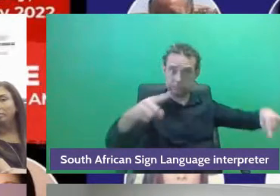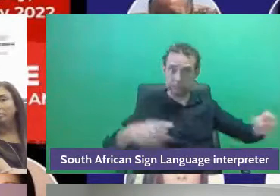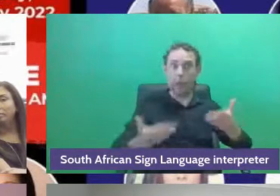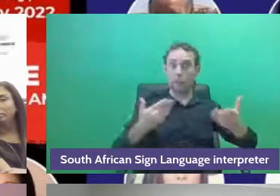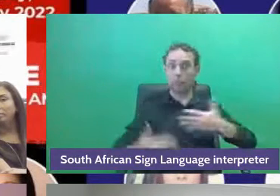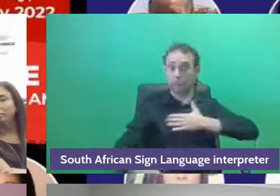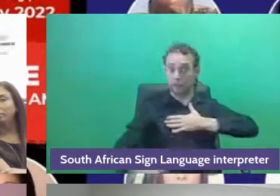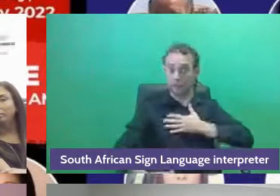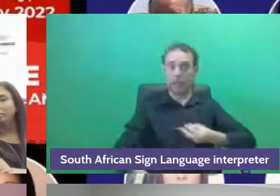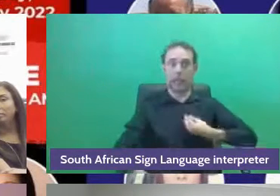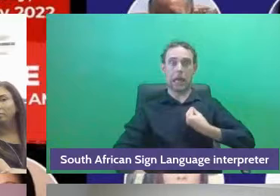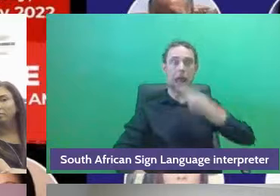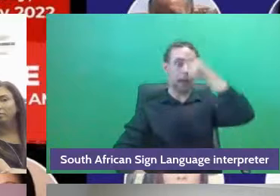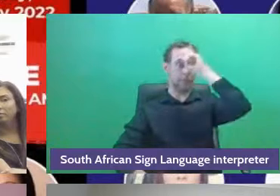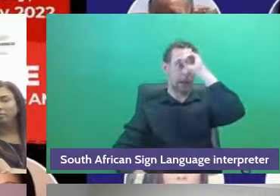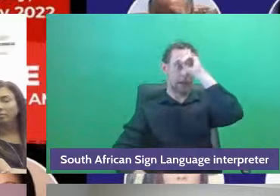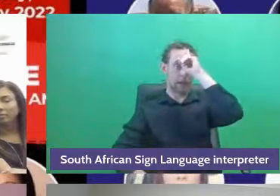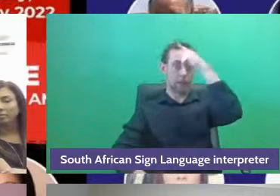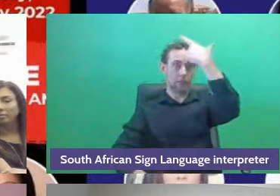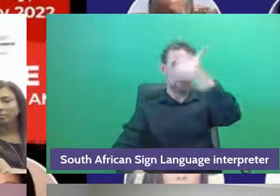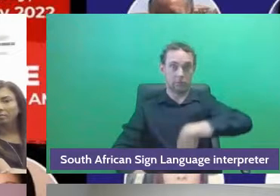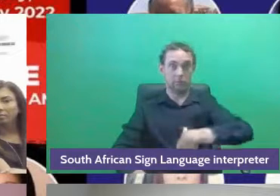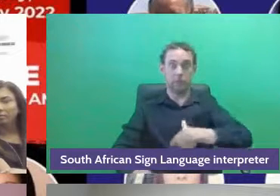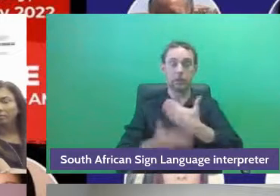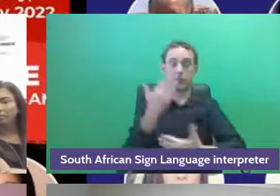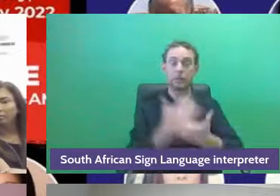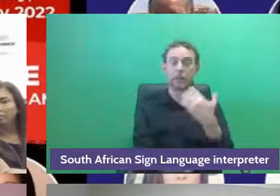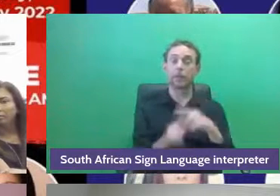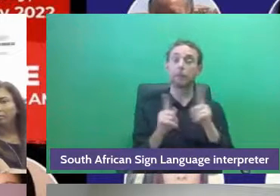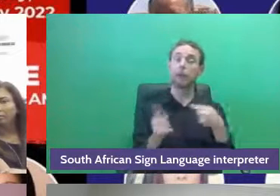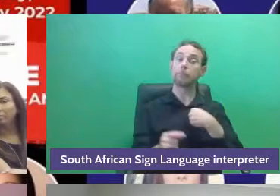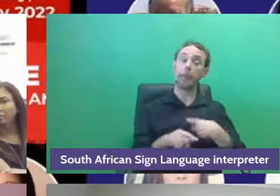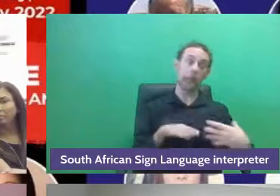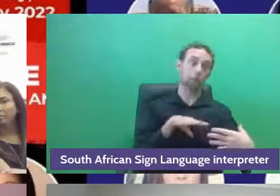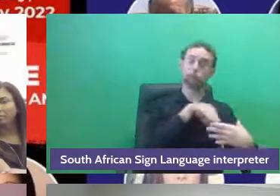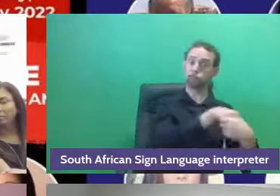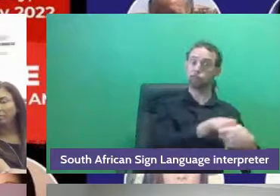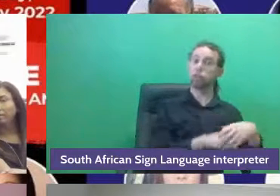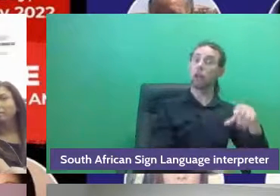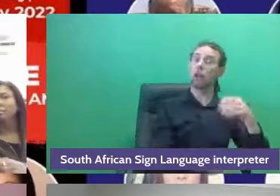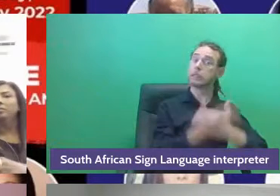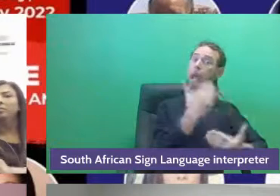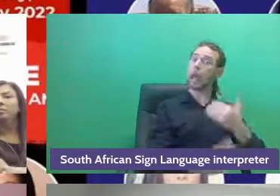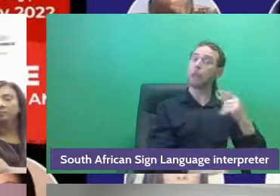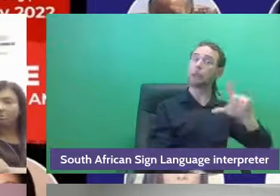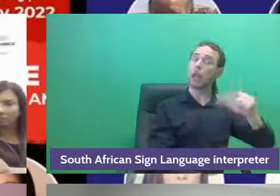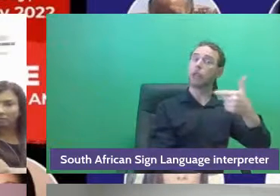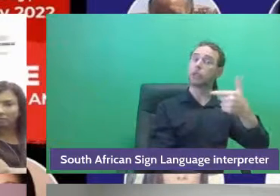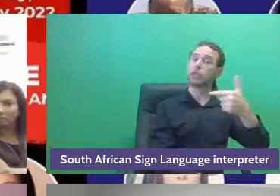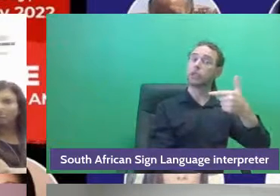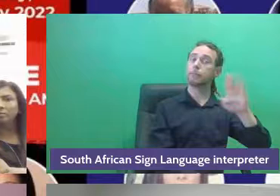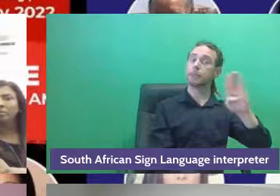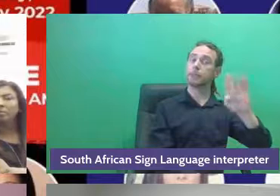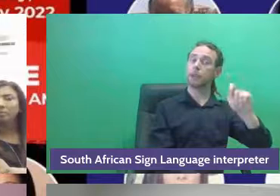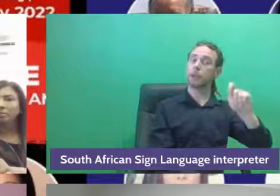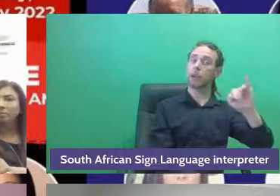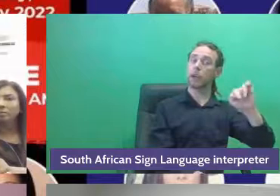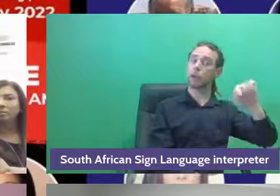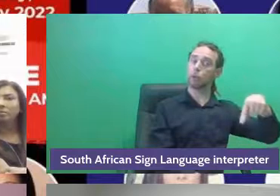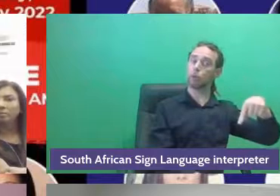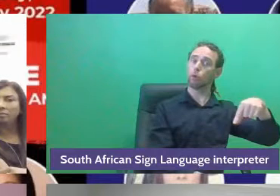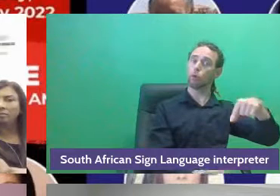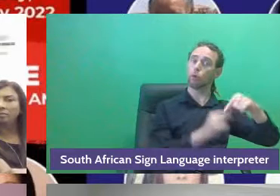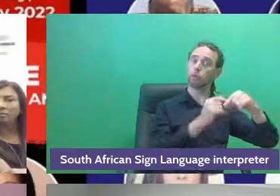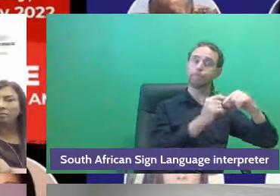disability, but I could be identifying as a member of the LGBTI. I can be unemployed. I can be uneducated. I may